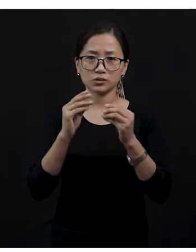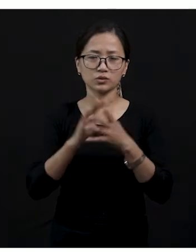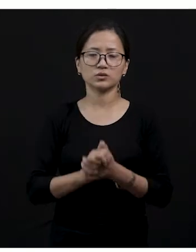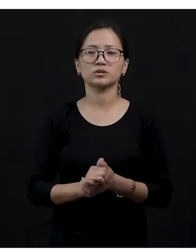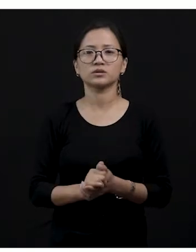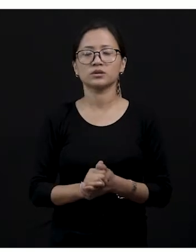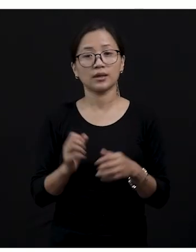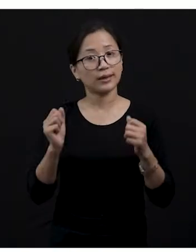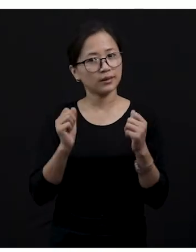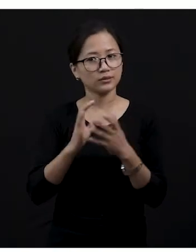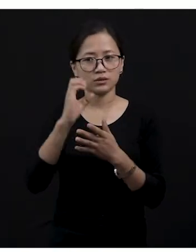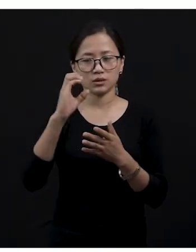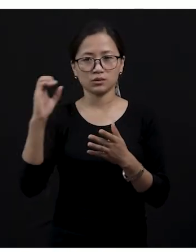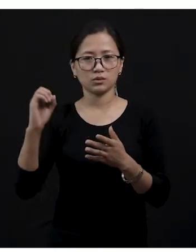drink this.